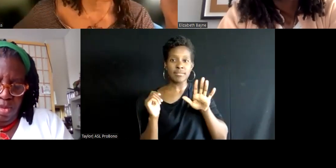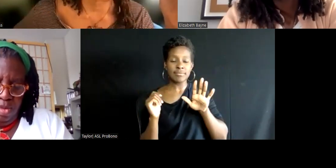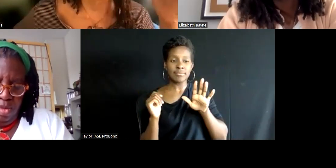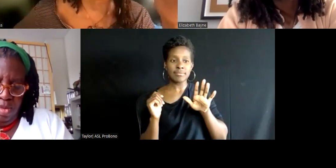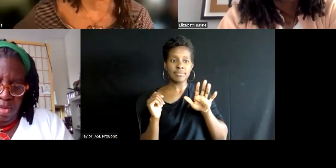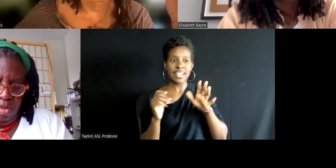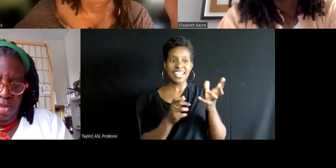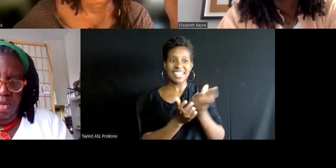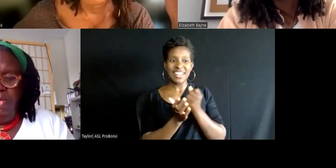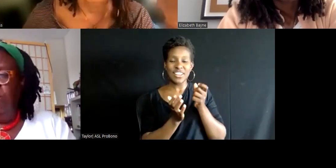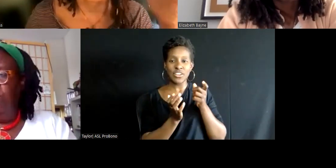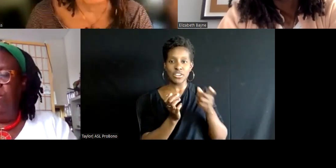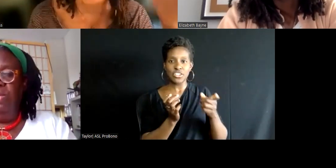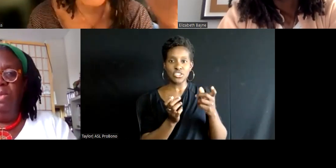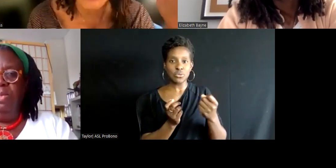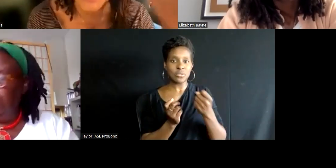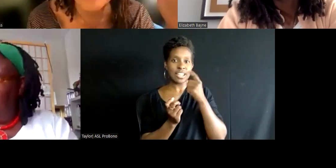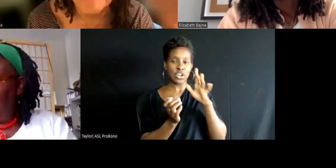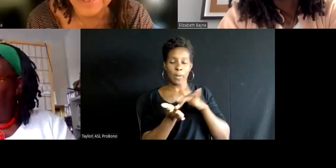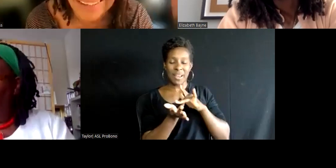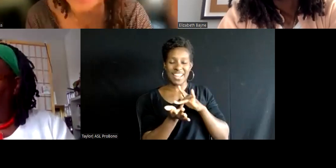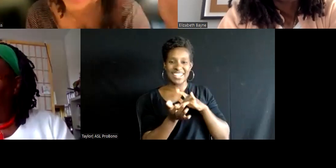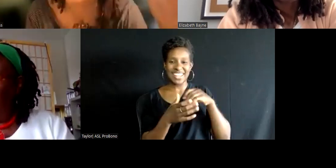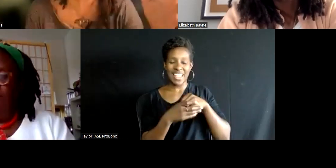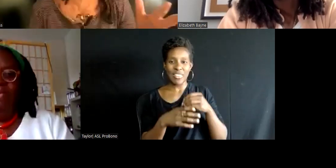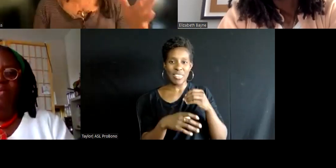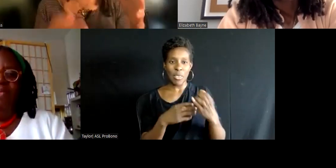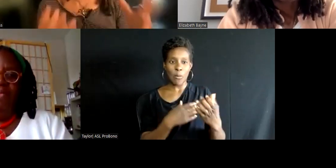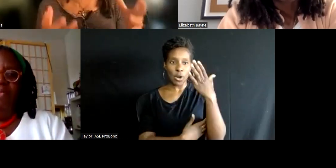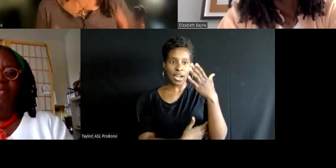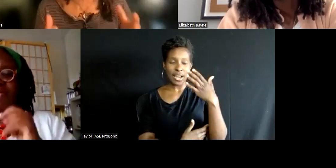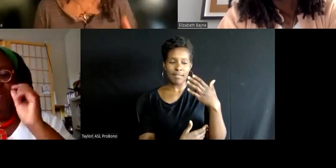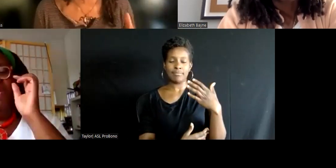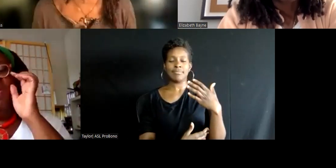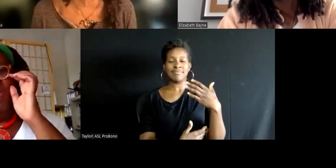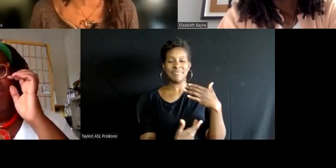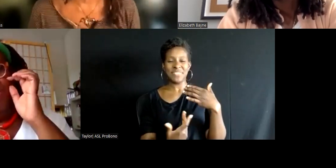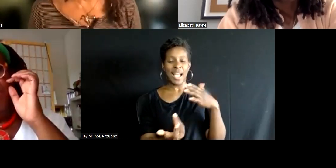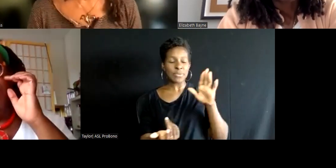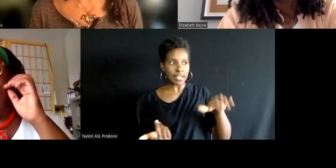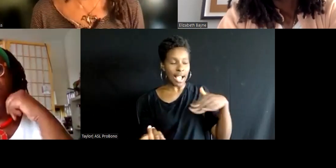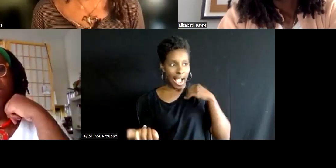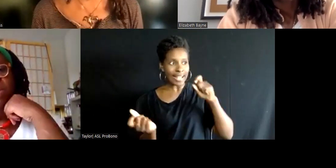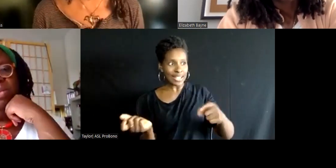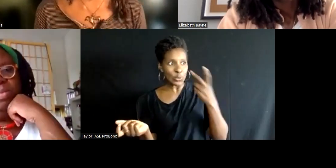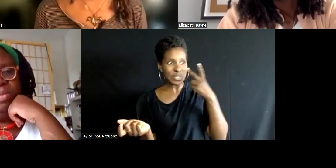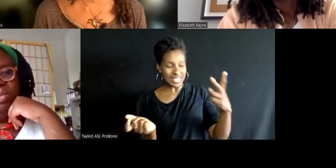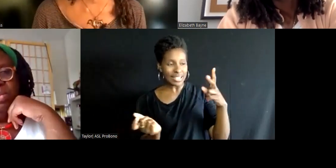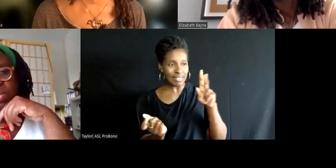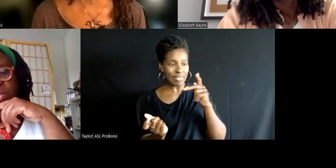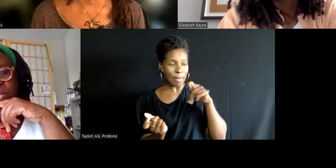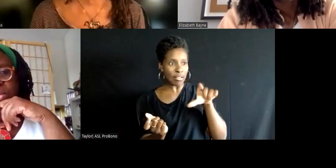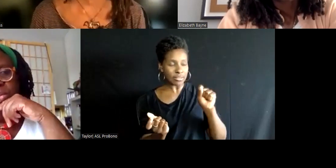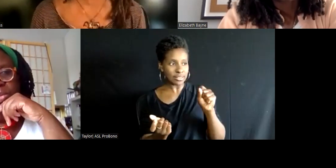years. This is like, Deschelle, I need to see the pills. I need to know what you're taking, because one of the issues